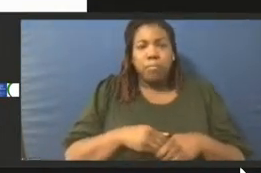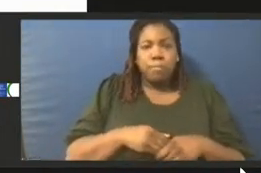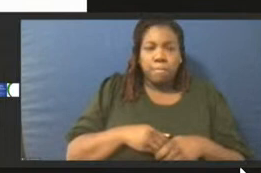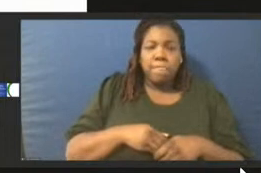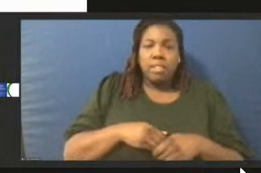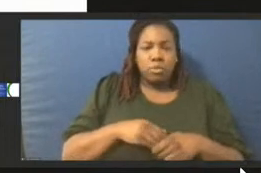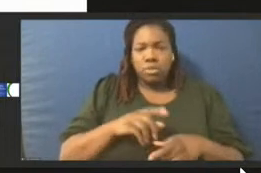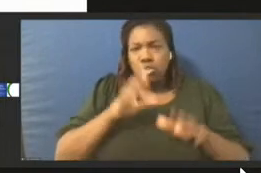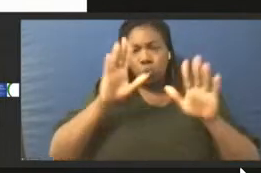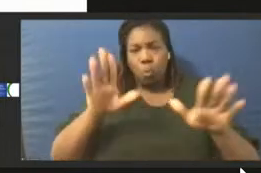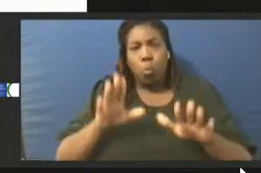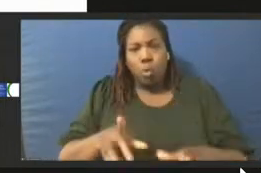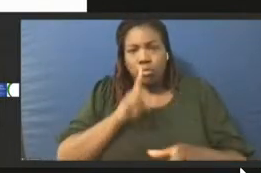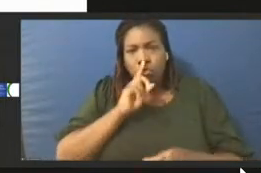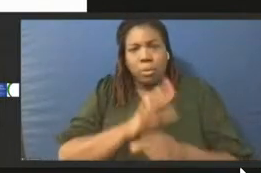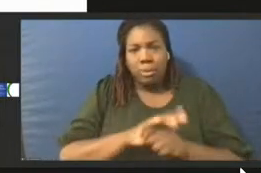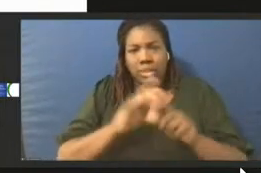team.